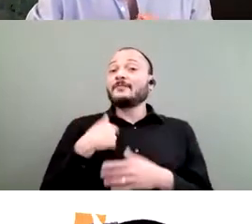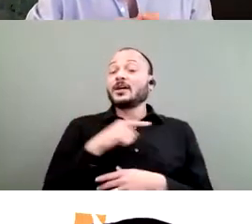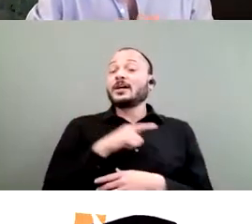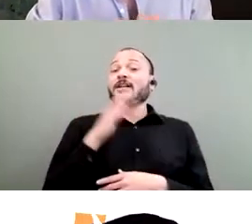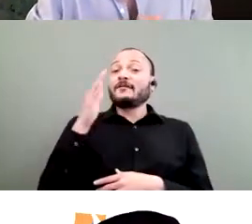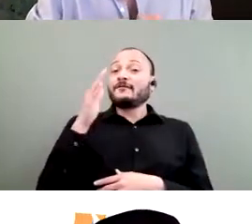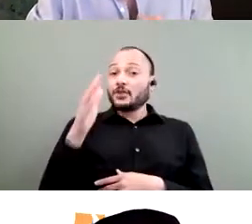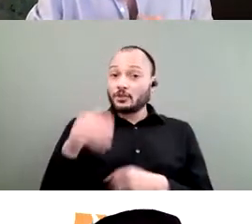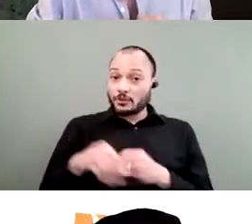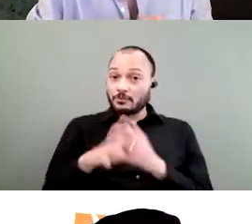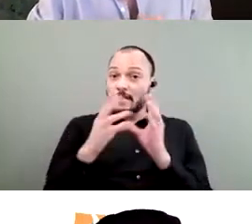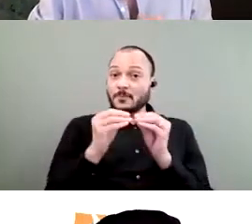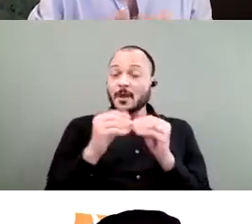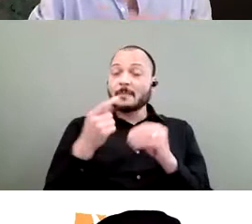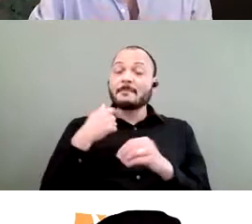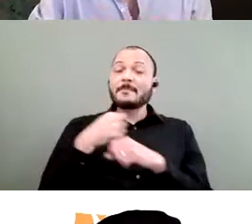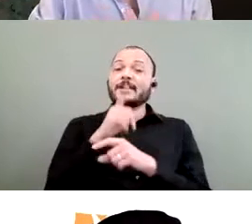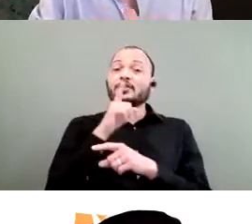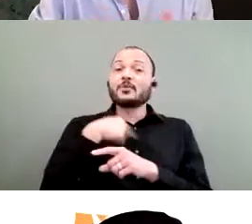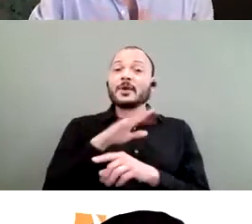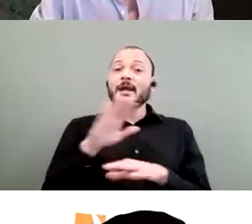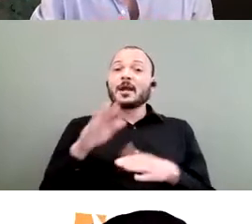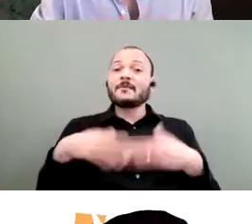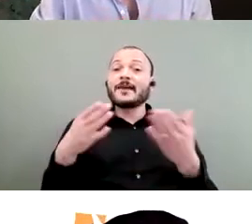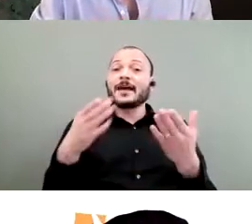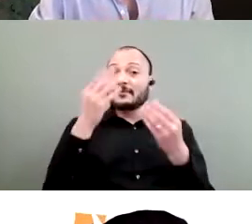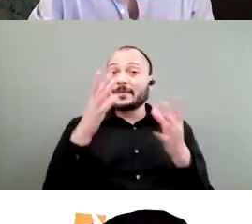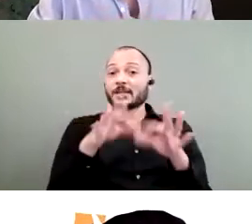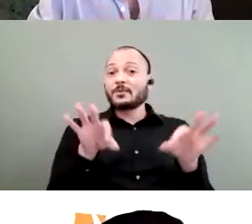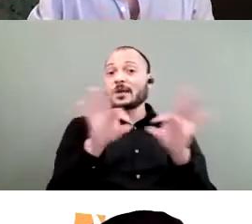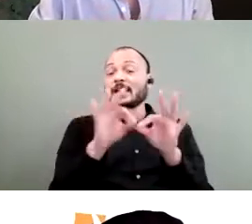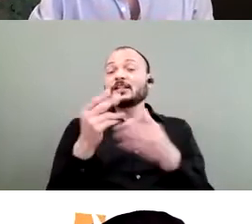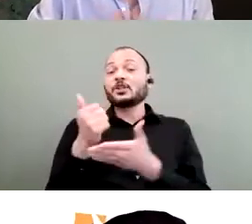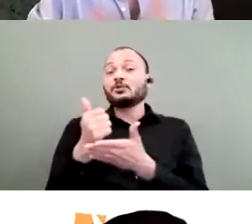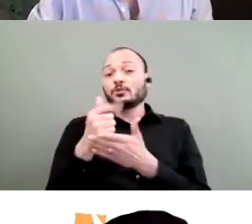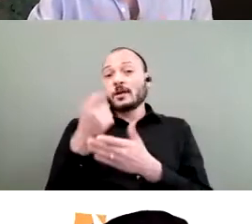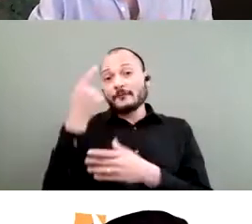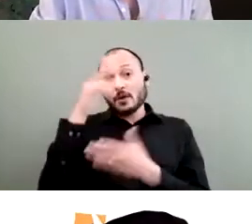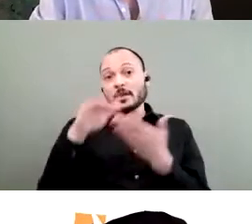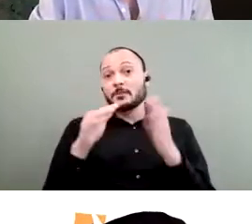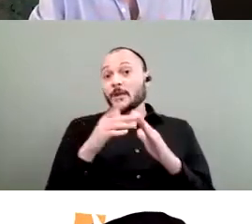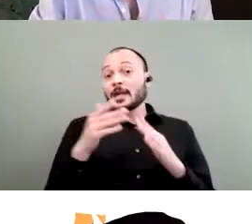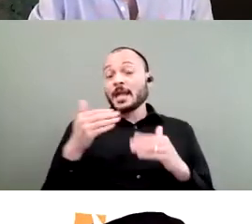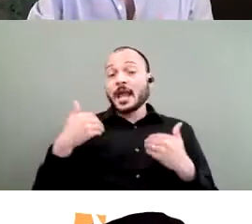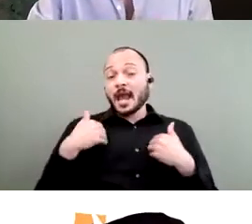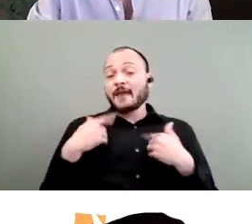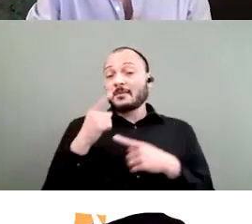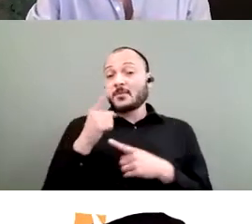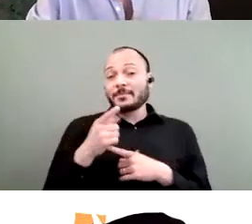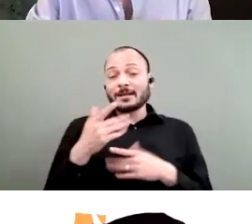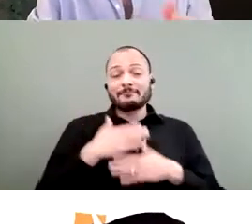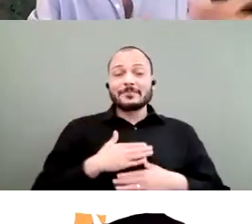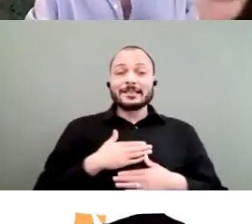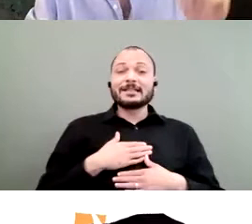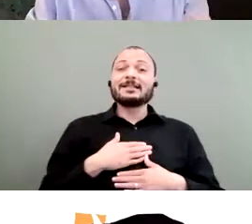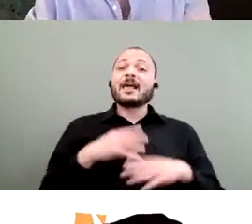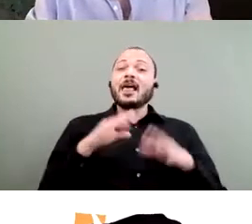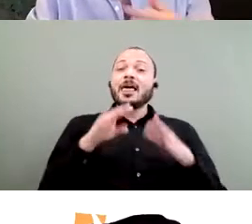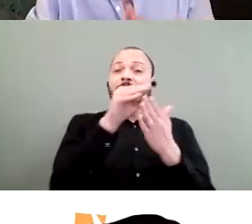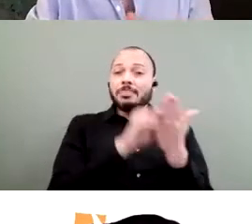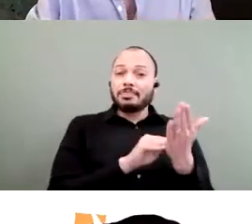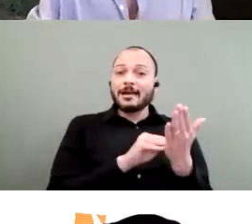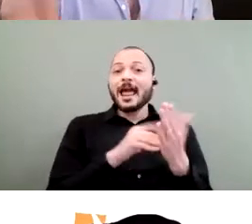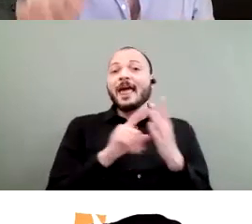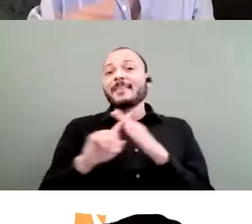we're providing information that's relevant and useful to the community. So if you have a moment, please fill out the exit survey, either when you leave the